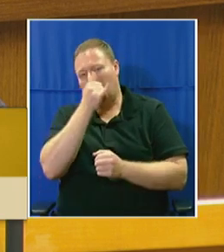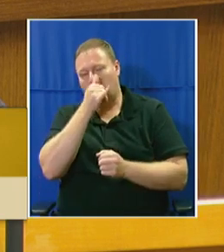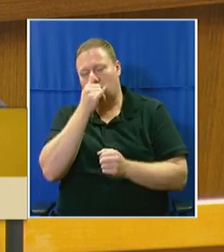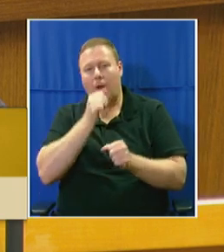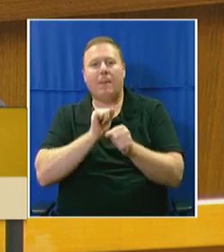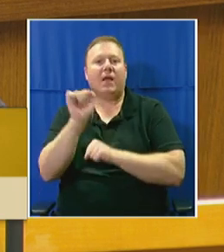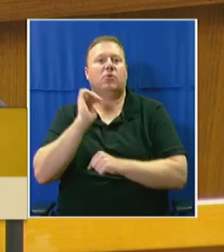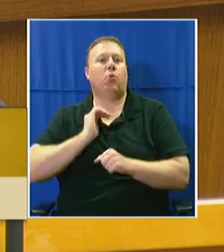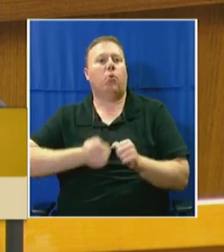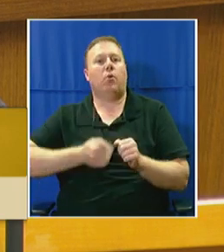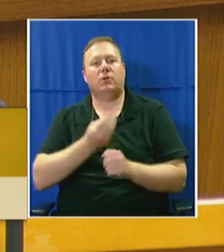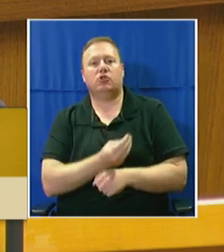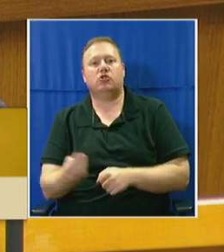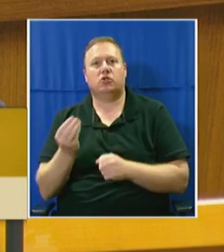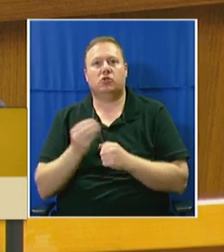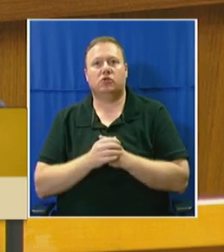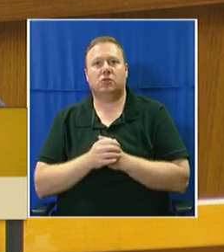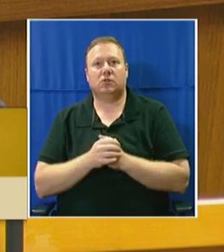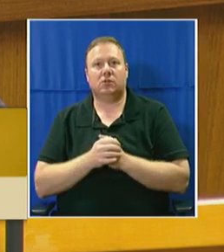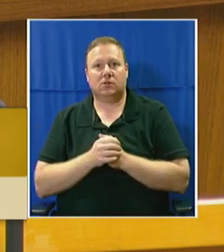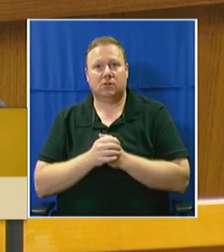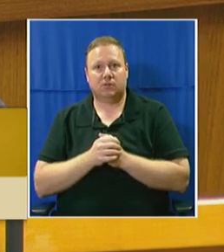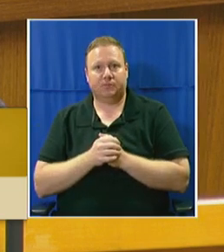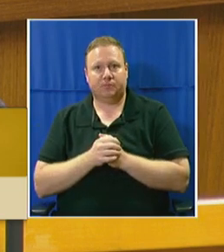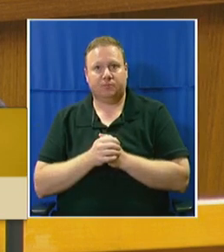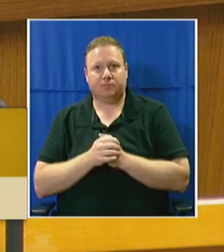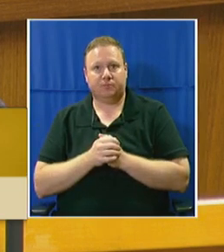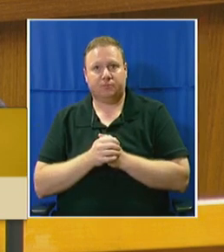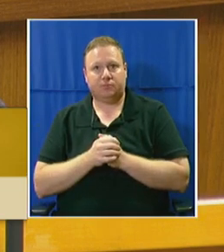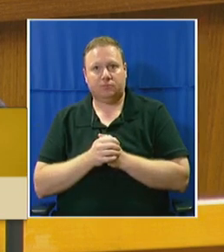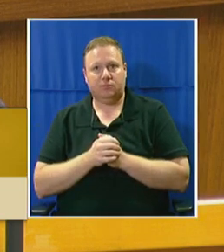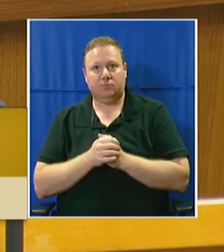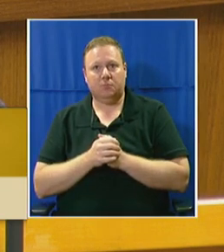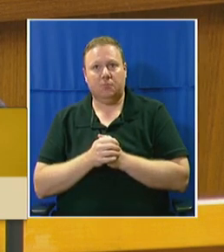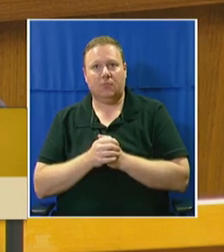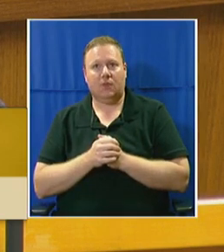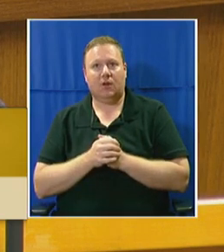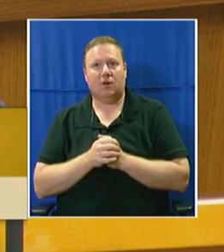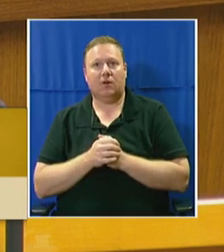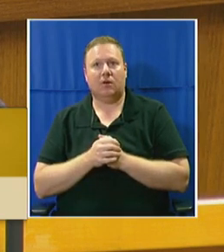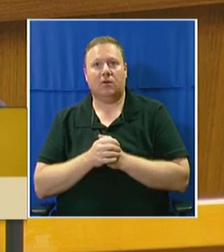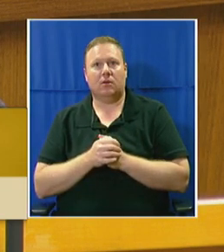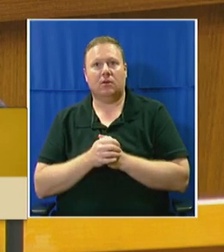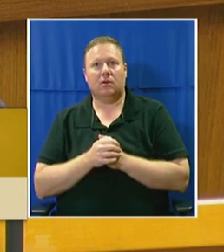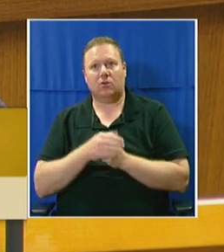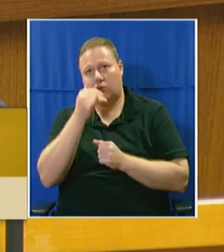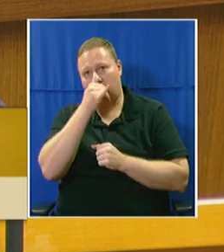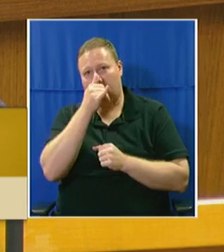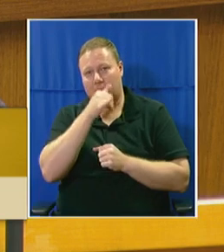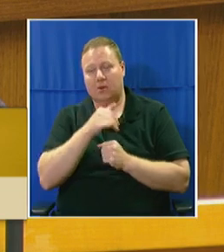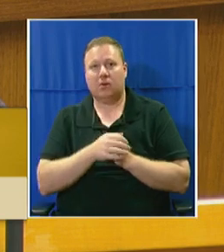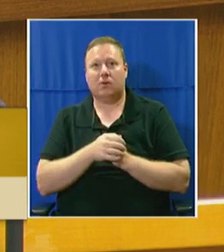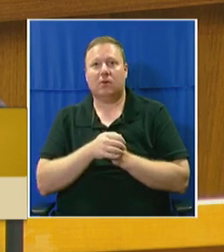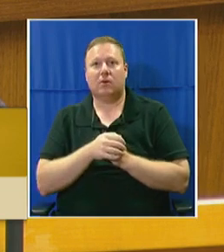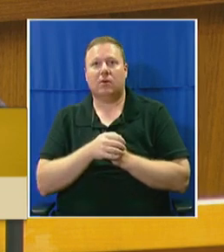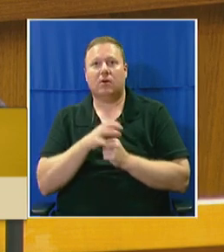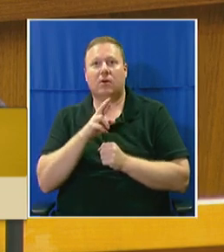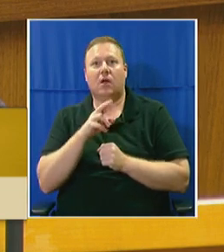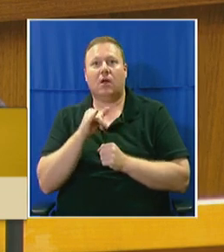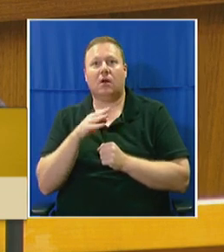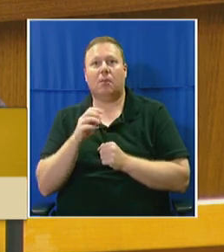please for the first time to expose and name and shame these culprits These are the culprits that have been convicted sentenced and charged for